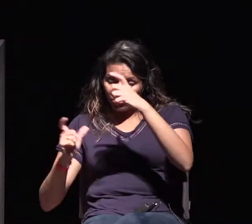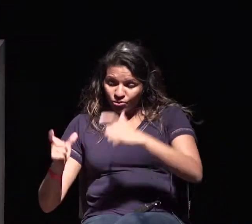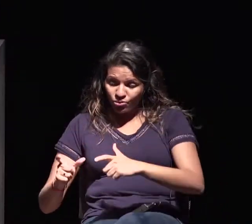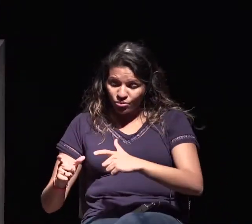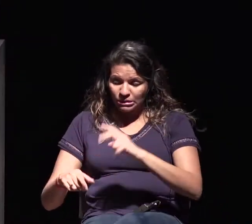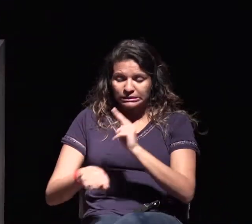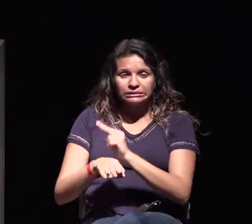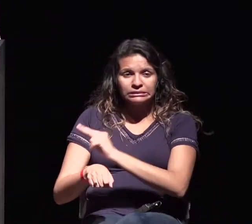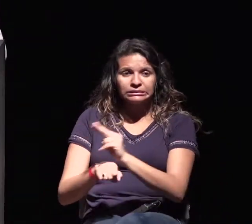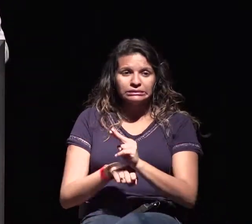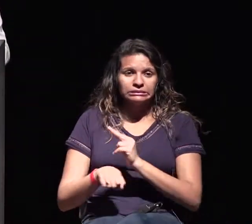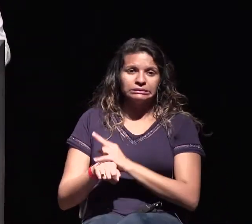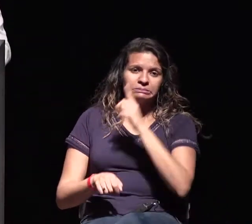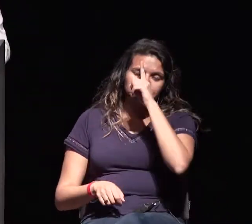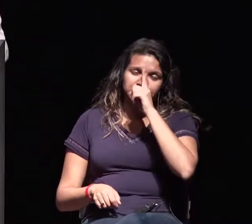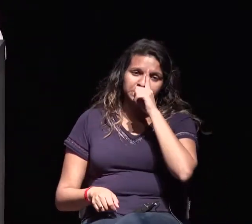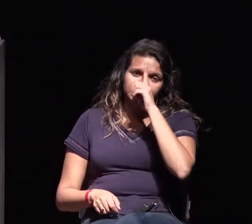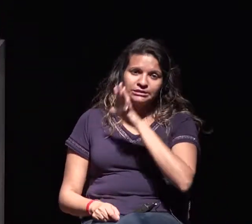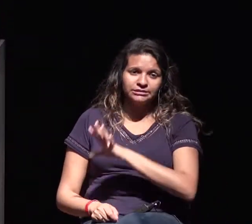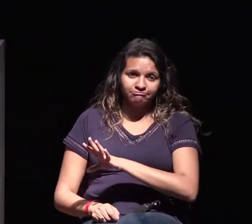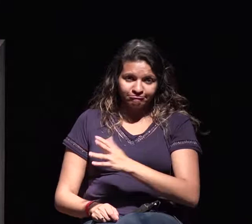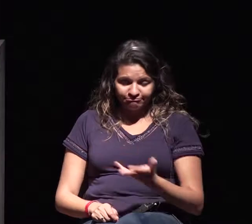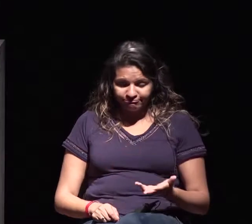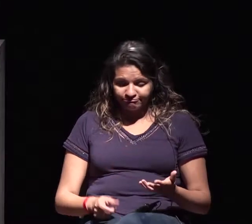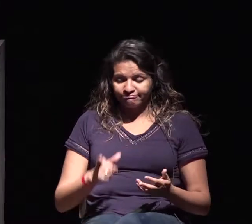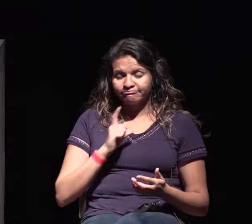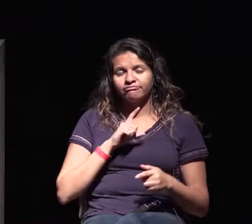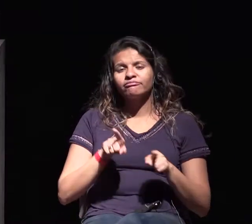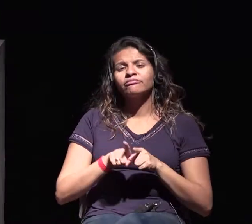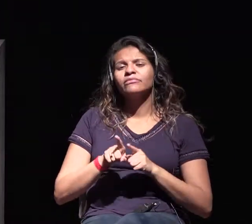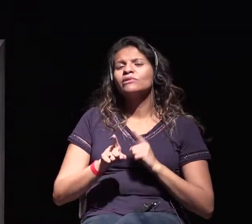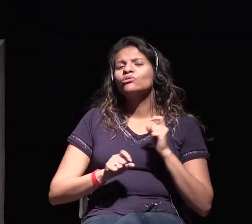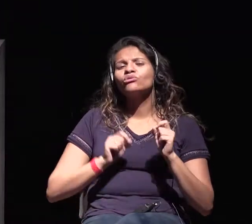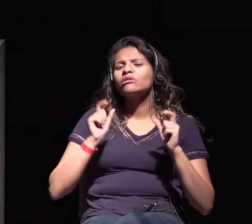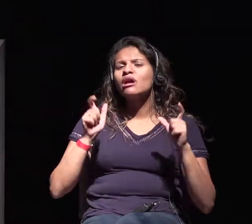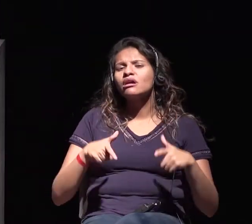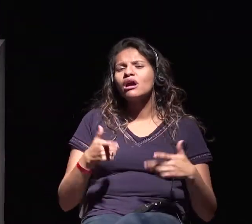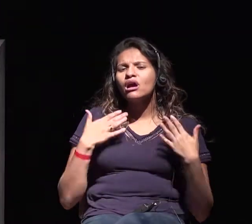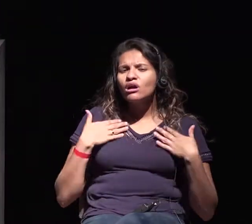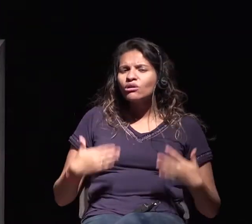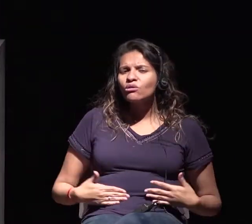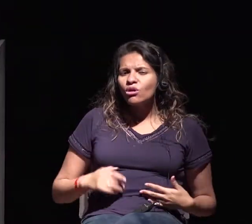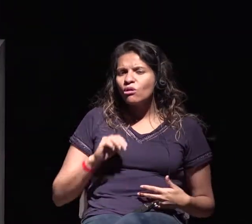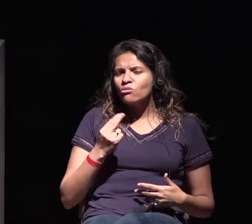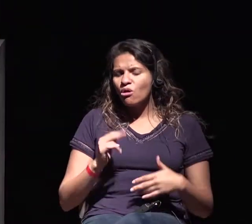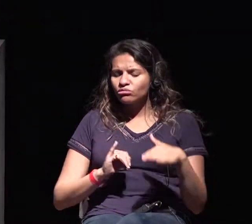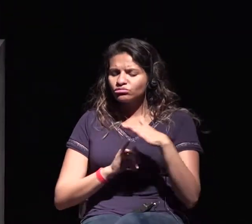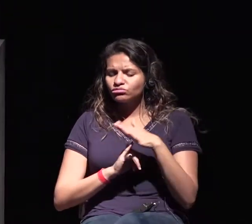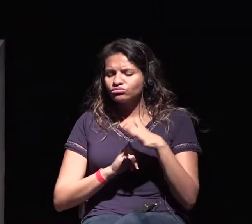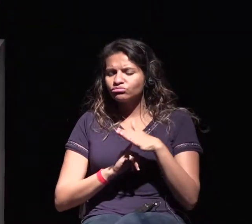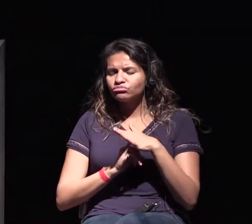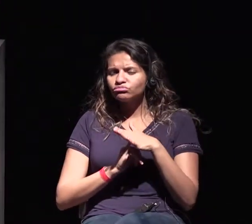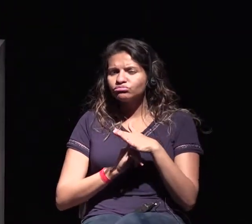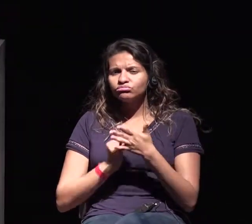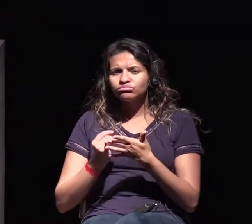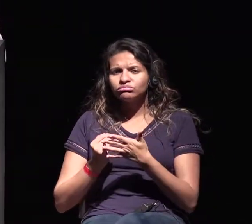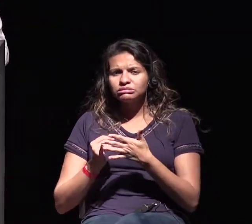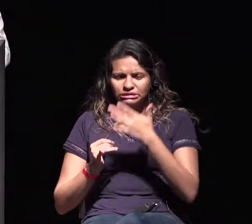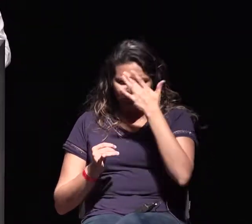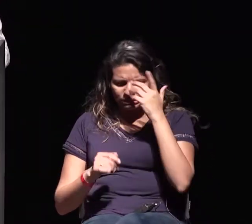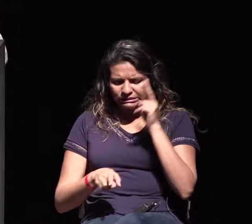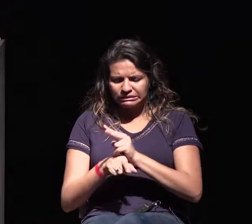and who are these bodies that the institutions strive to have to exist and in equal measures fear